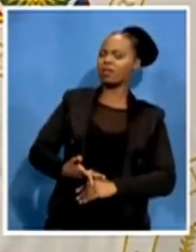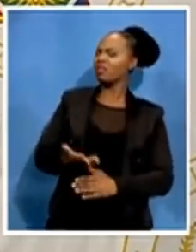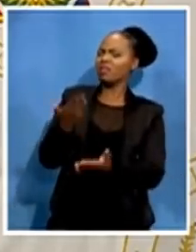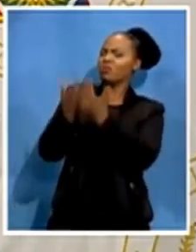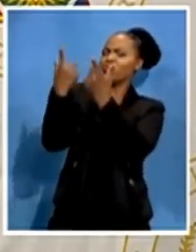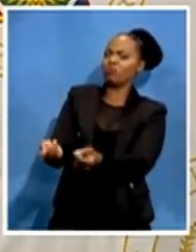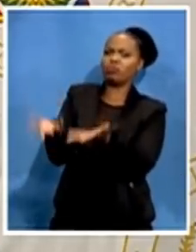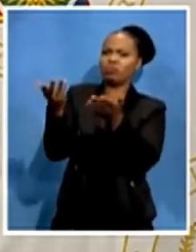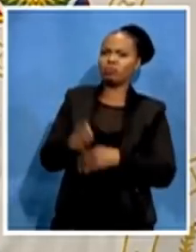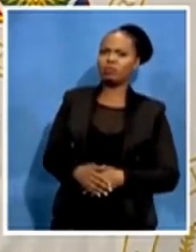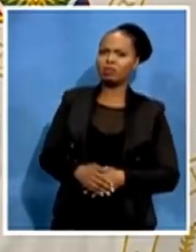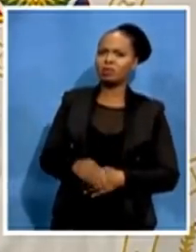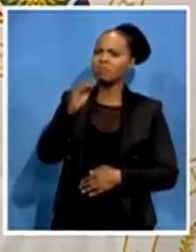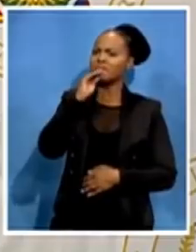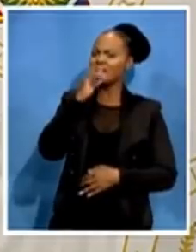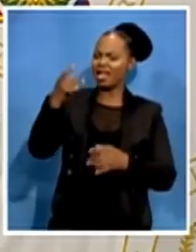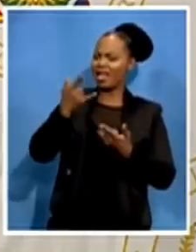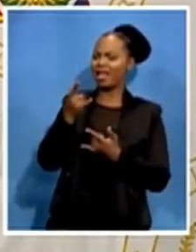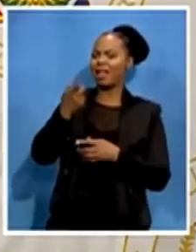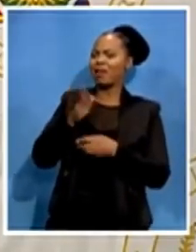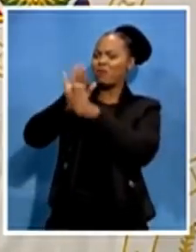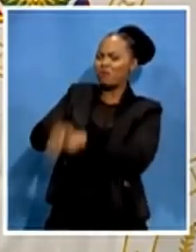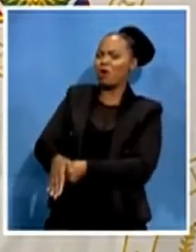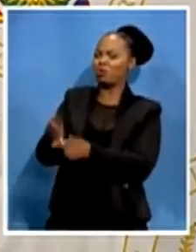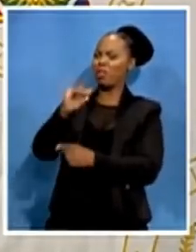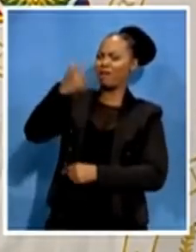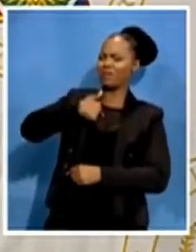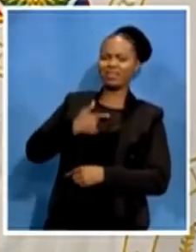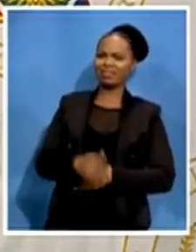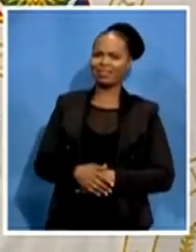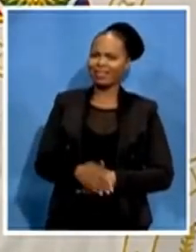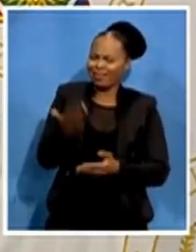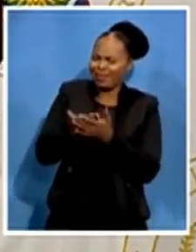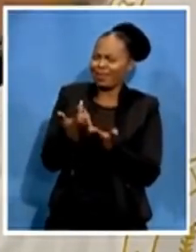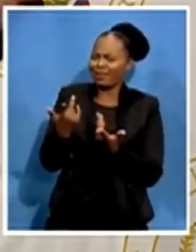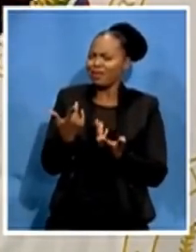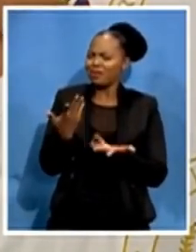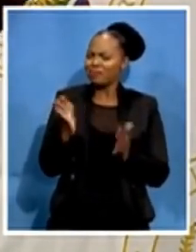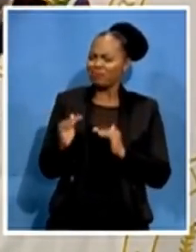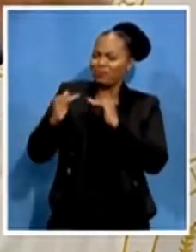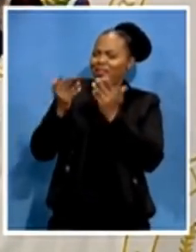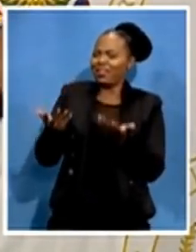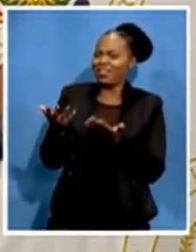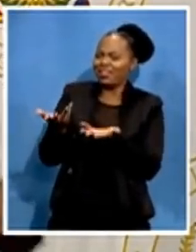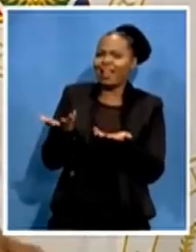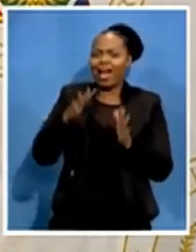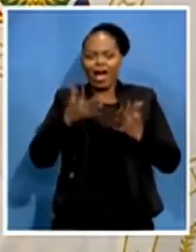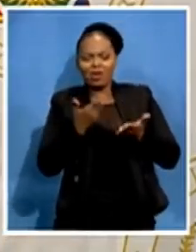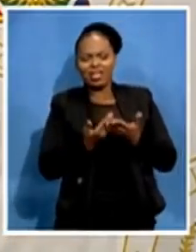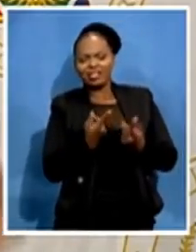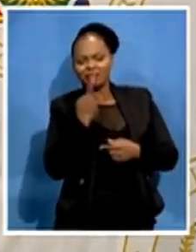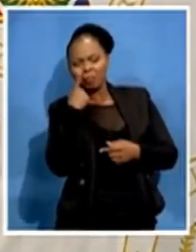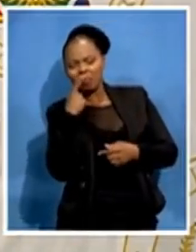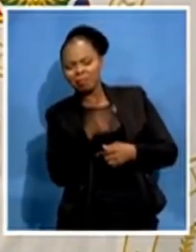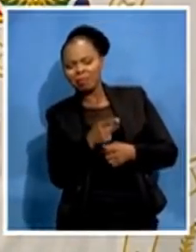are entitled to say, you know, how can we deal with this man? Let's just report him so that at least maybe when the cases pile